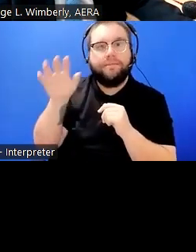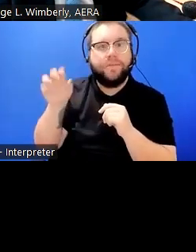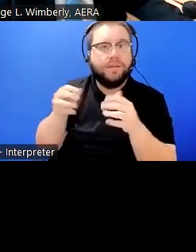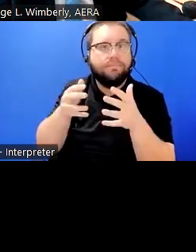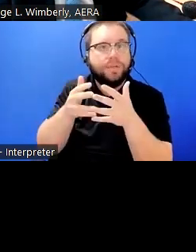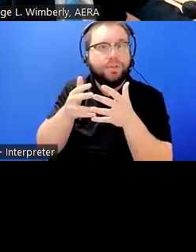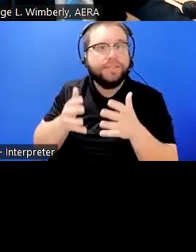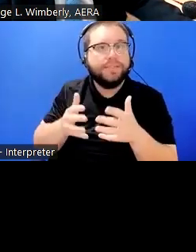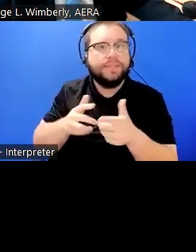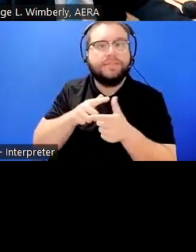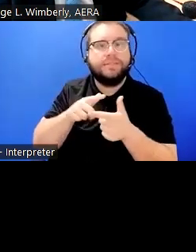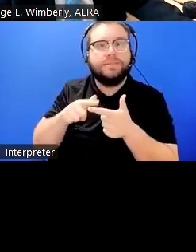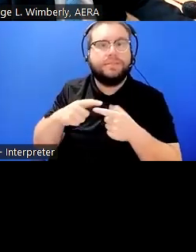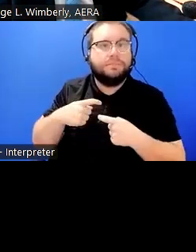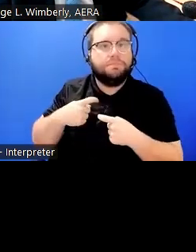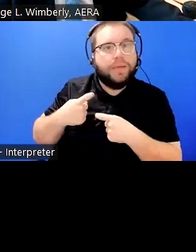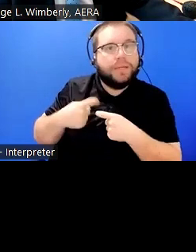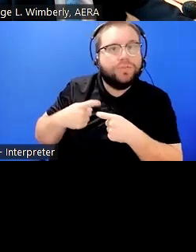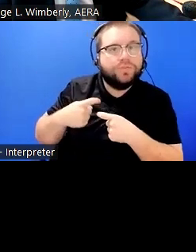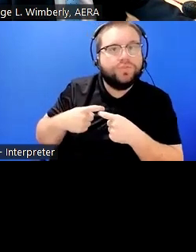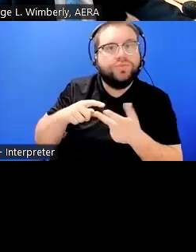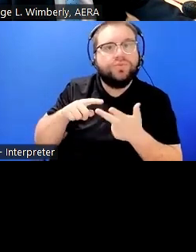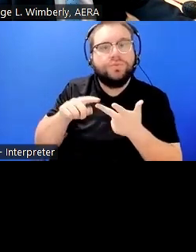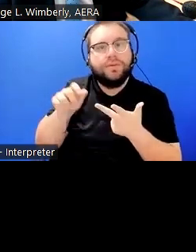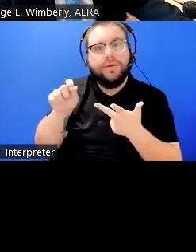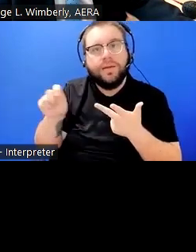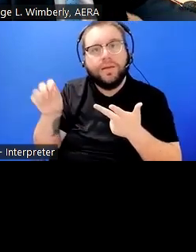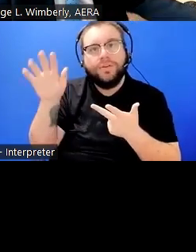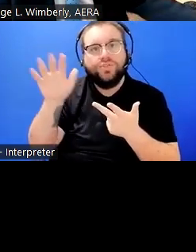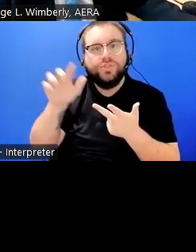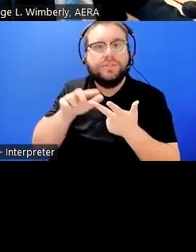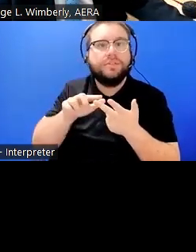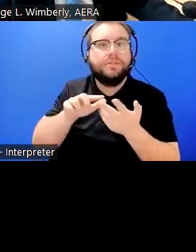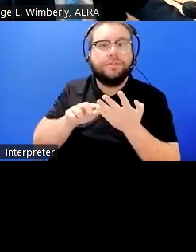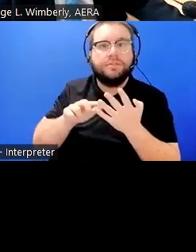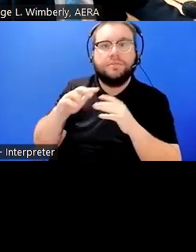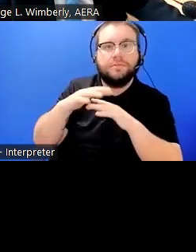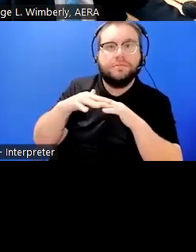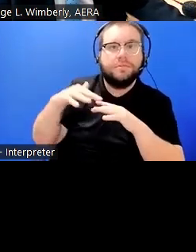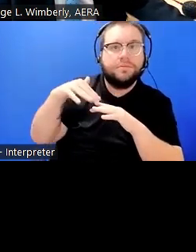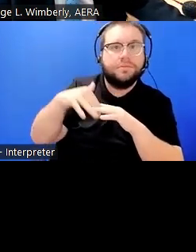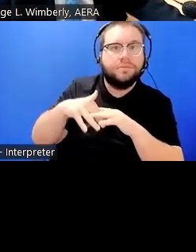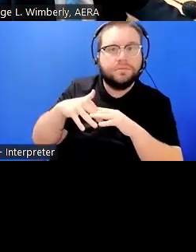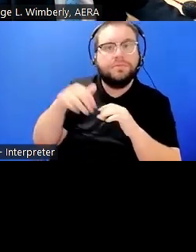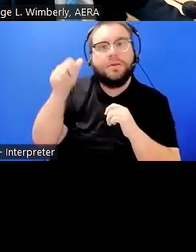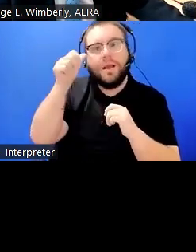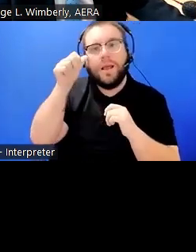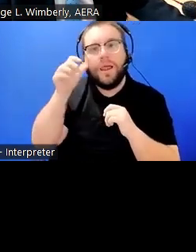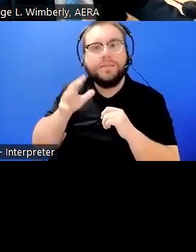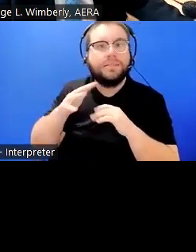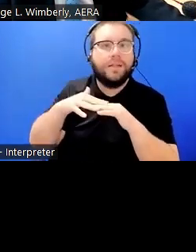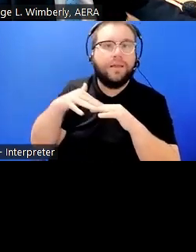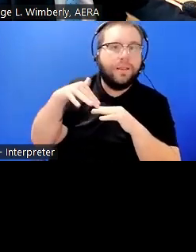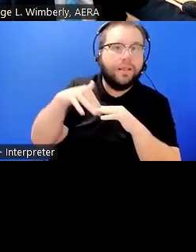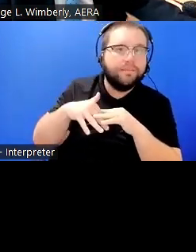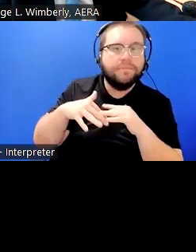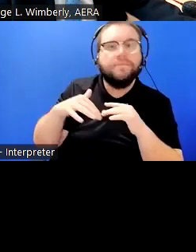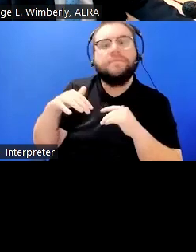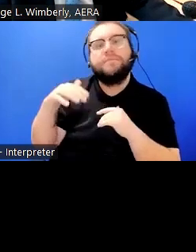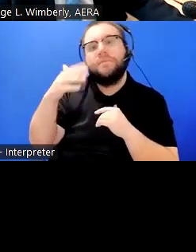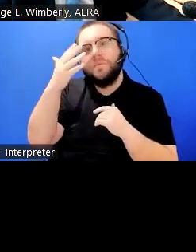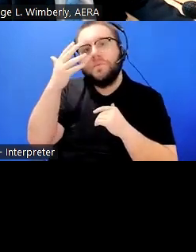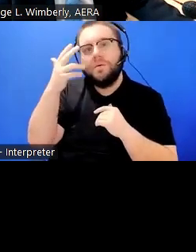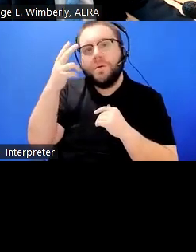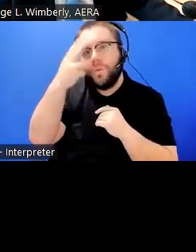Latinos, Asian Americans, American Indians or Alaska Natives, Native Hawaiians or Pacific Islanders. These are